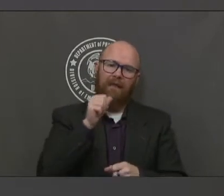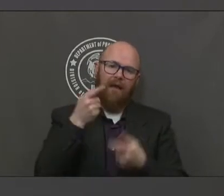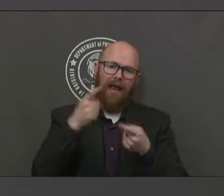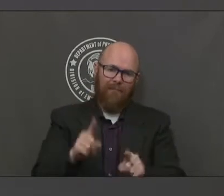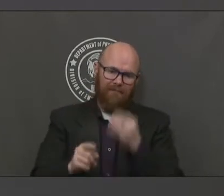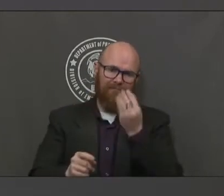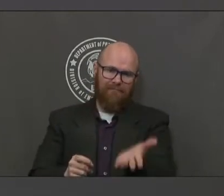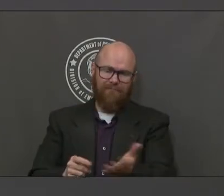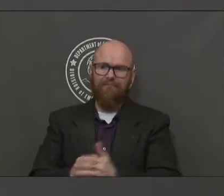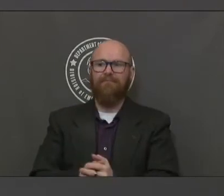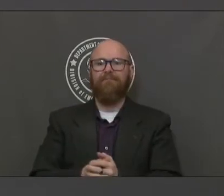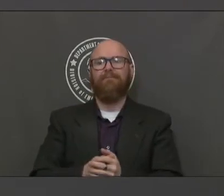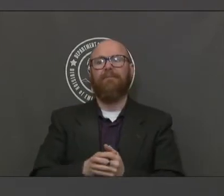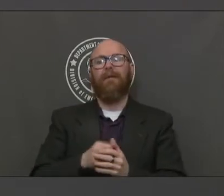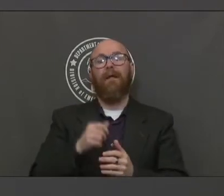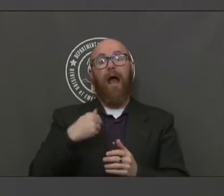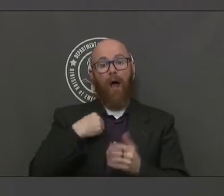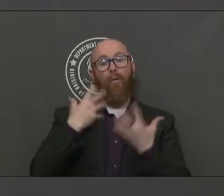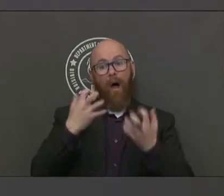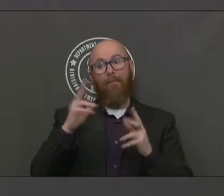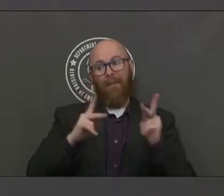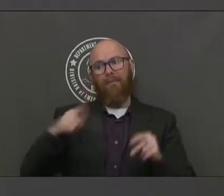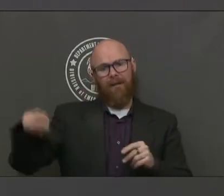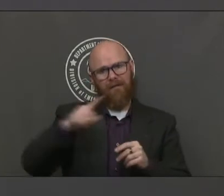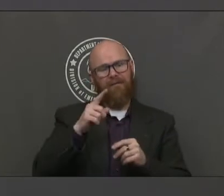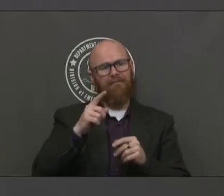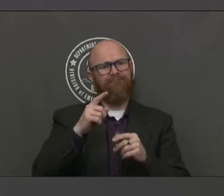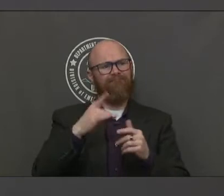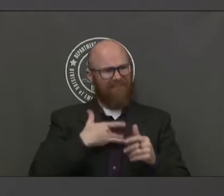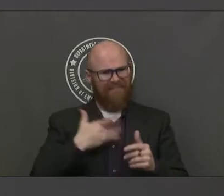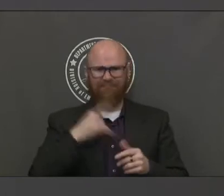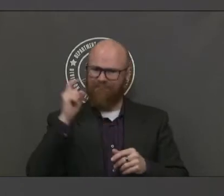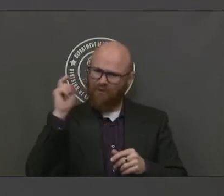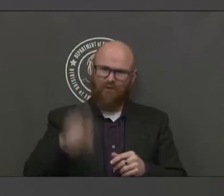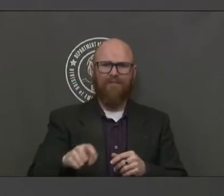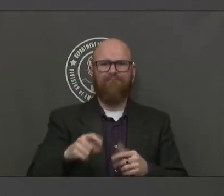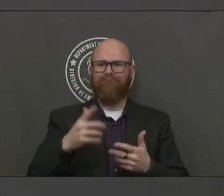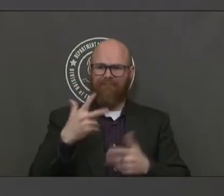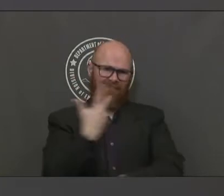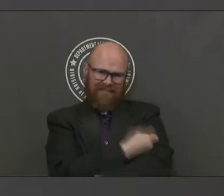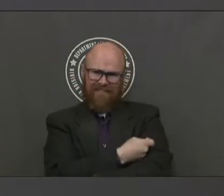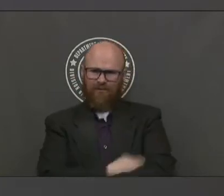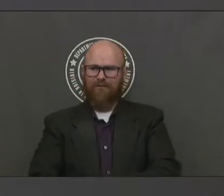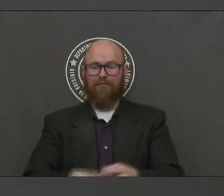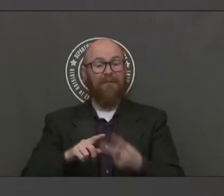going to discourage people from getting vaccines, and it will encourage people to take their foot off the